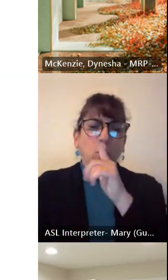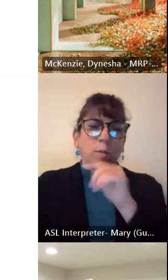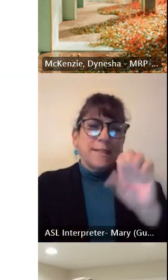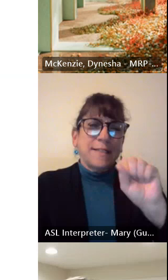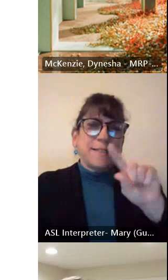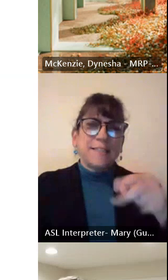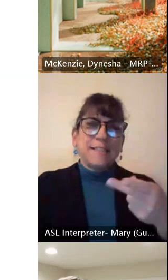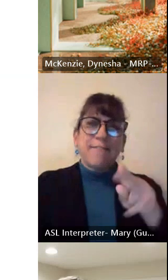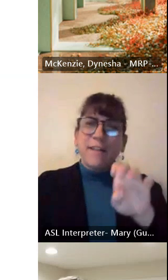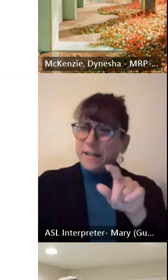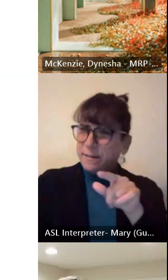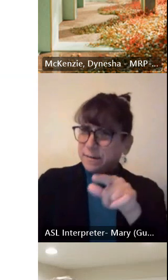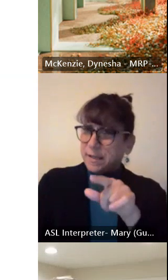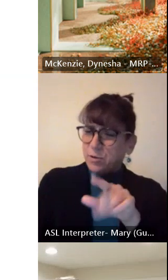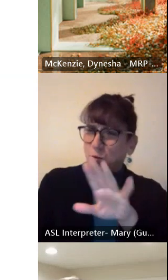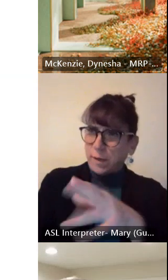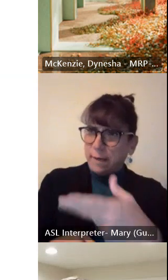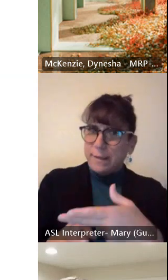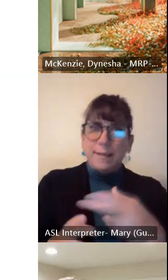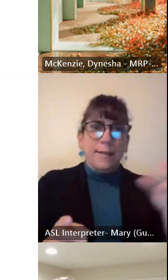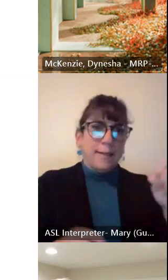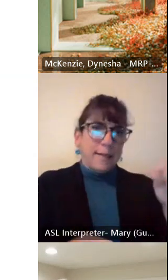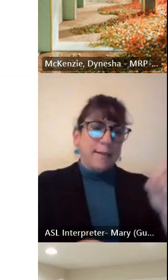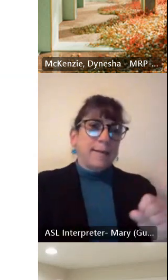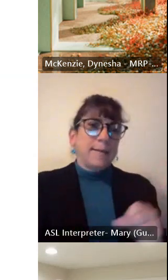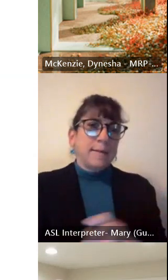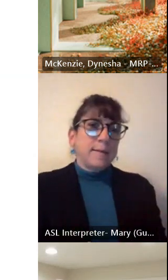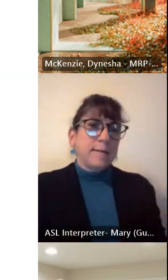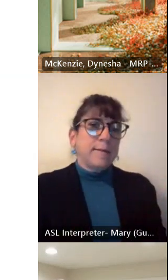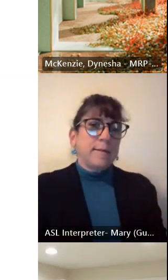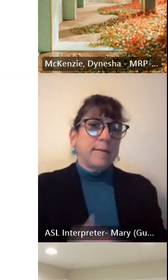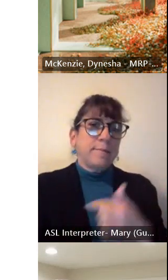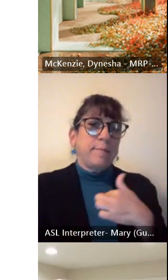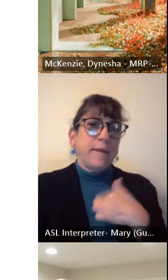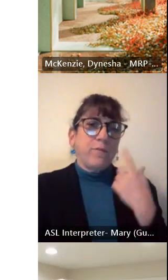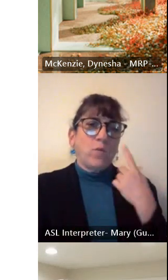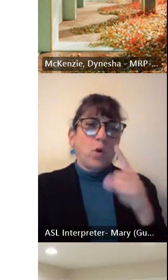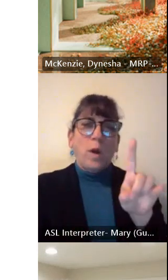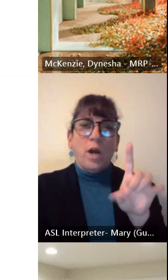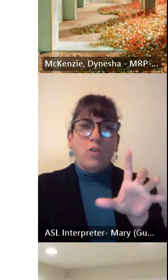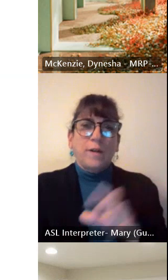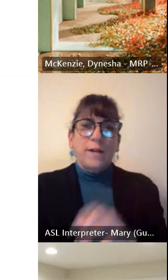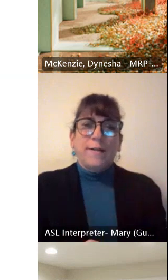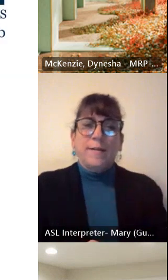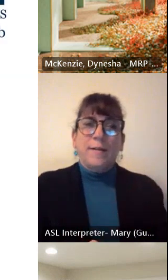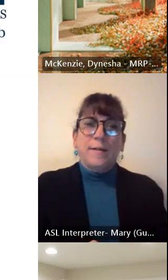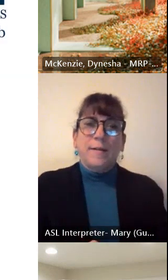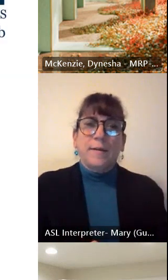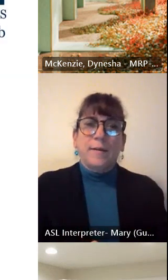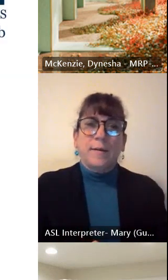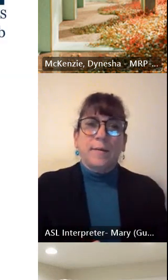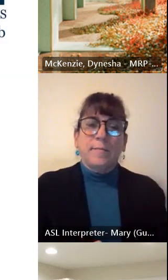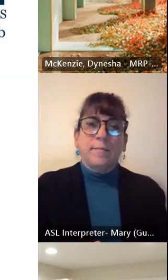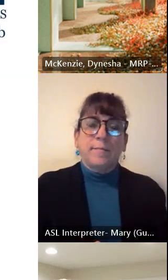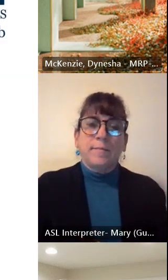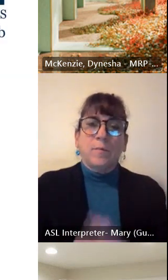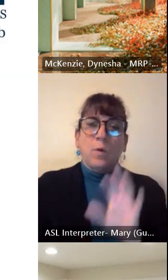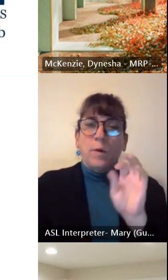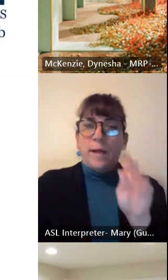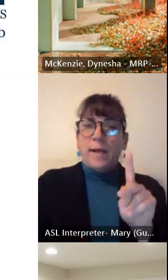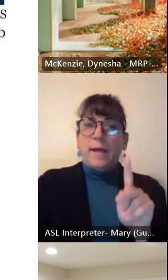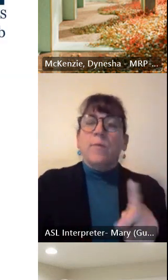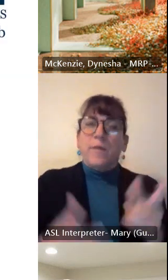that you? Yes. Stephanie for 100. Okay. So we're going to go now to, we've